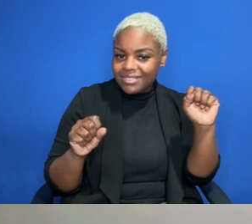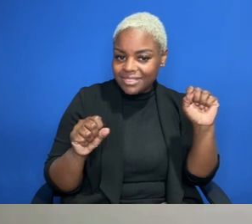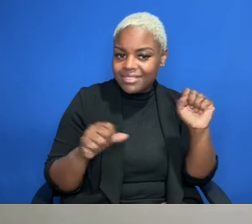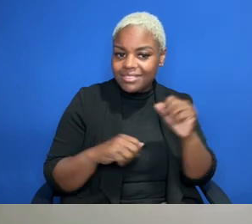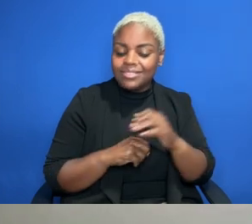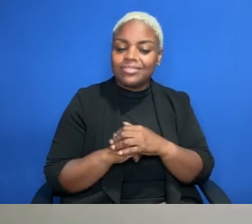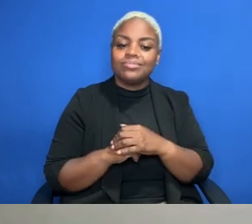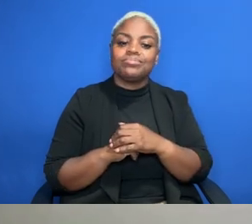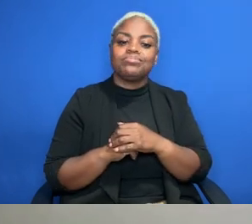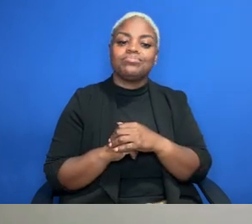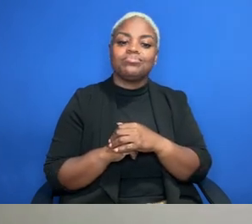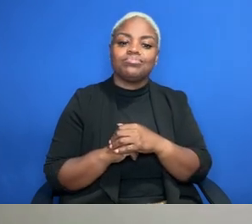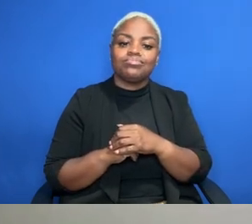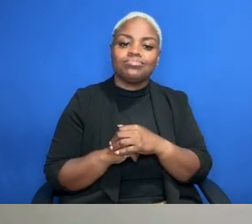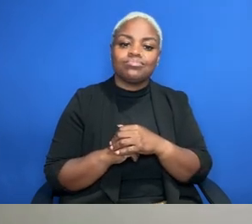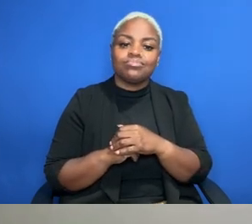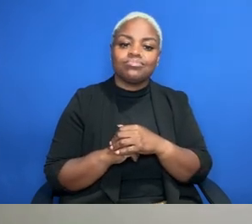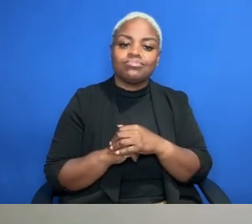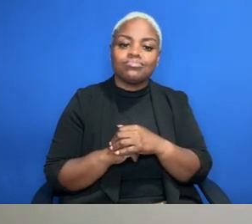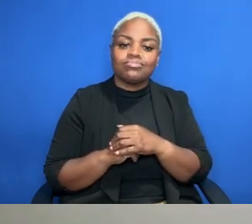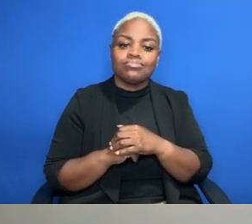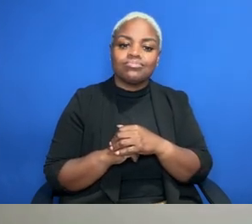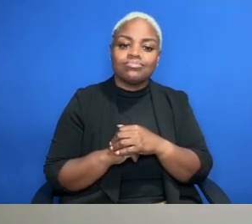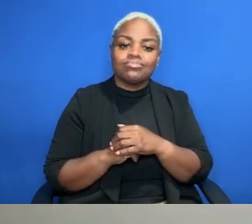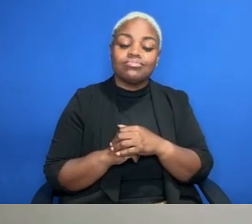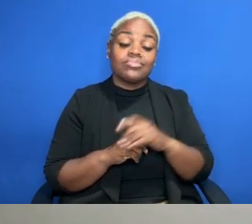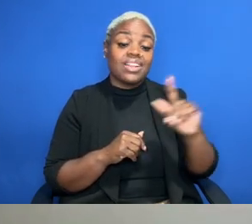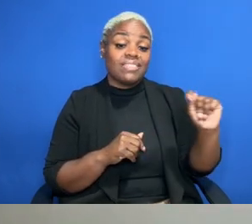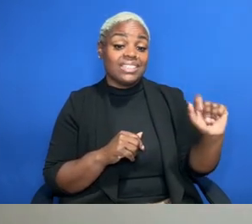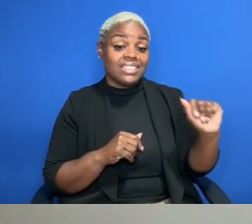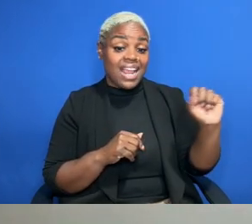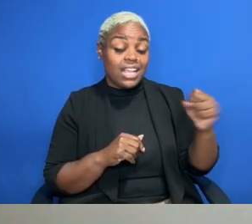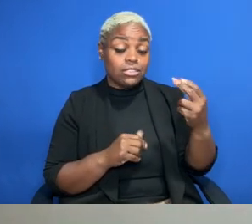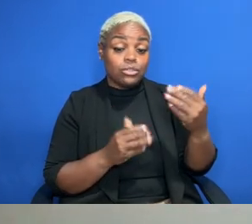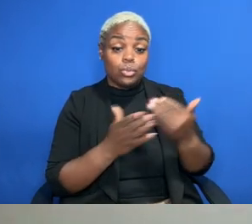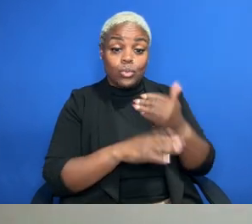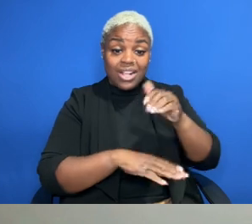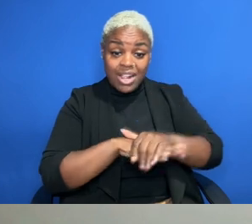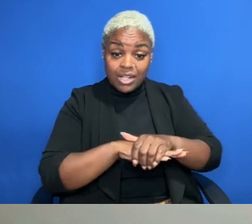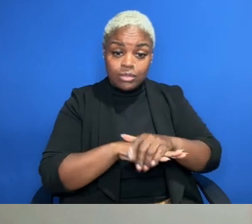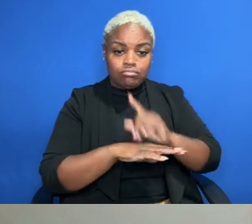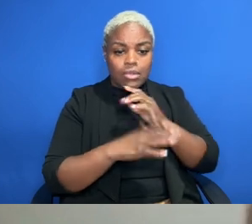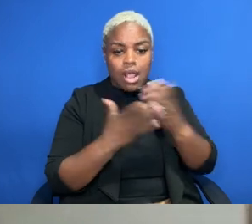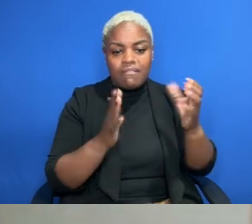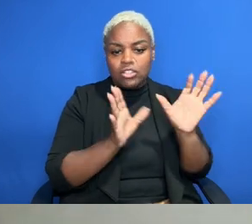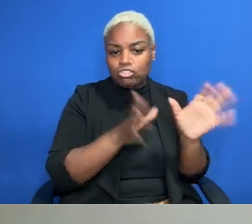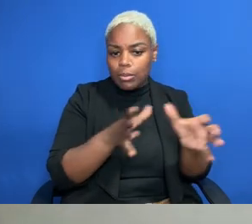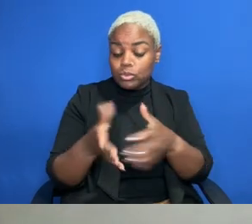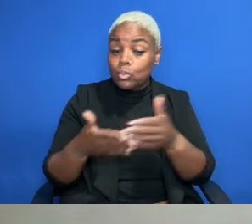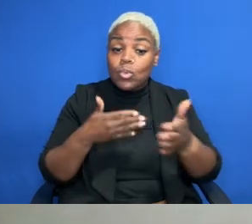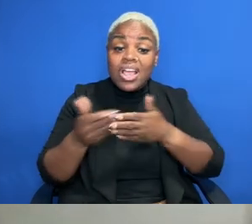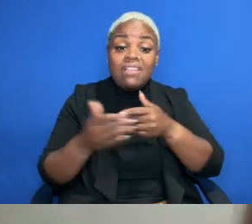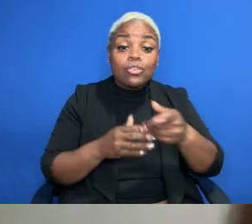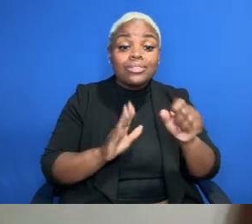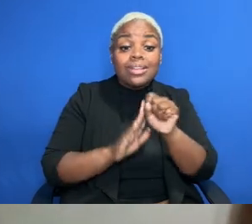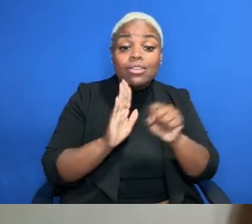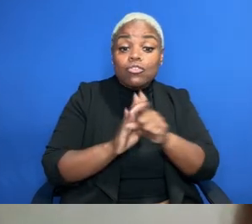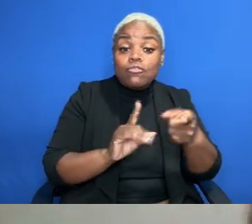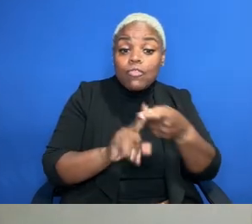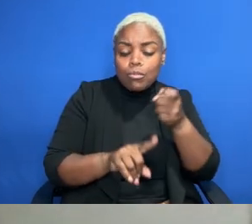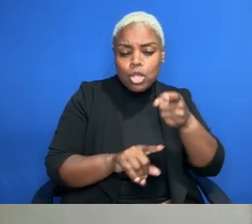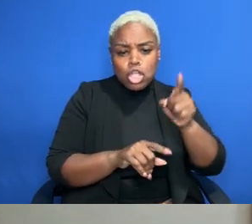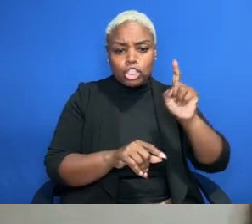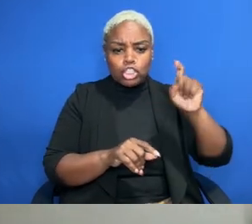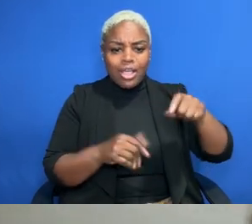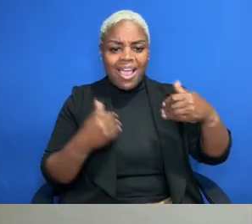one other thing I'll say about TASH, and I am the co-president of TASH New England. There's a lot of chapters. So whatever state